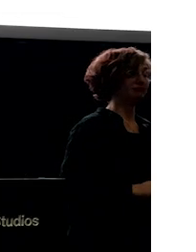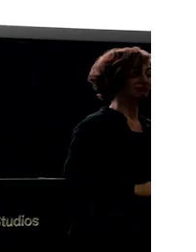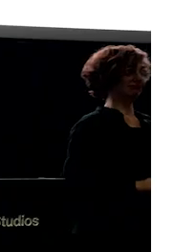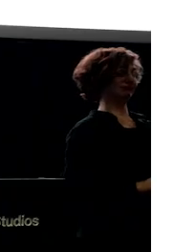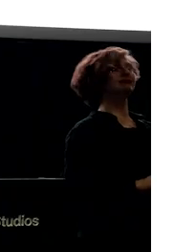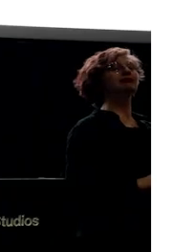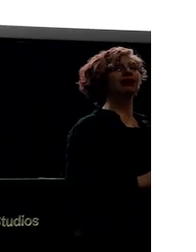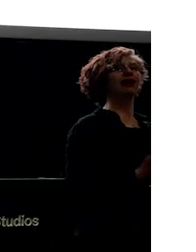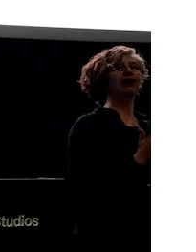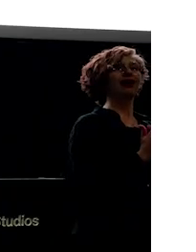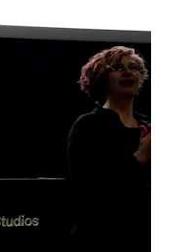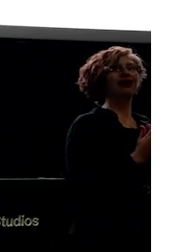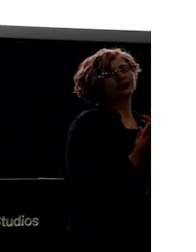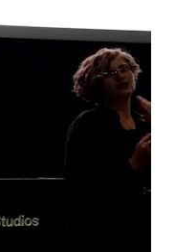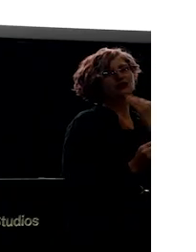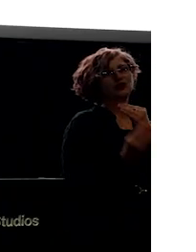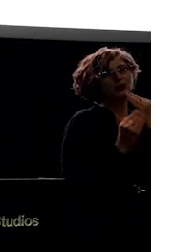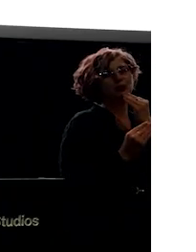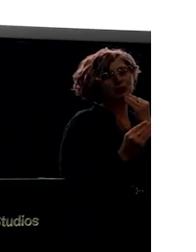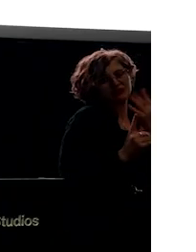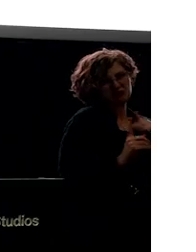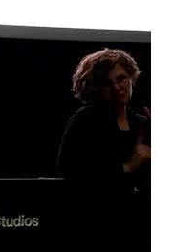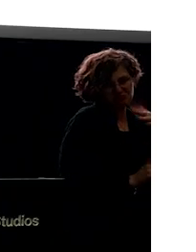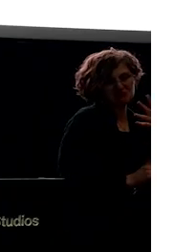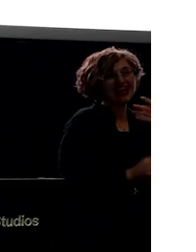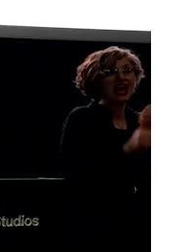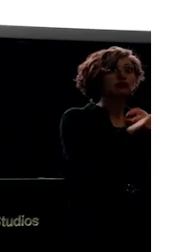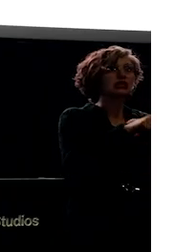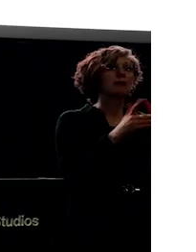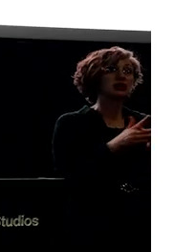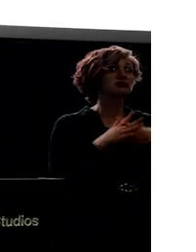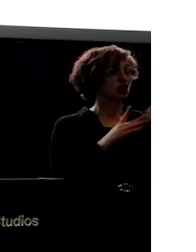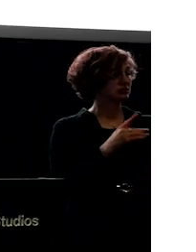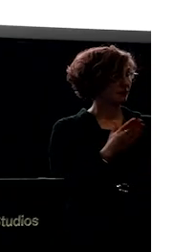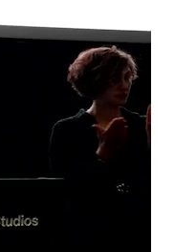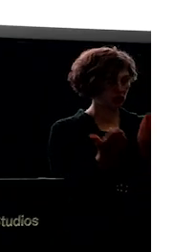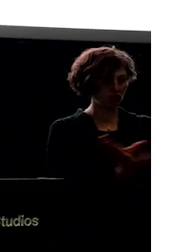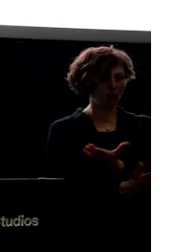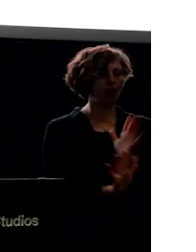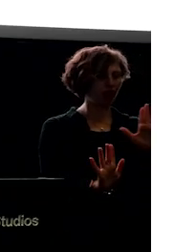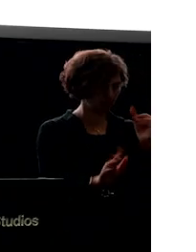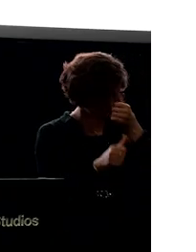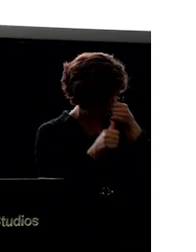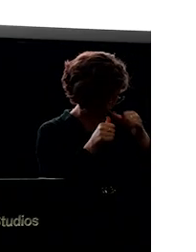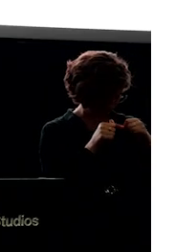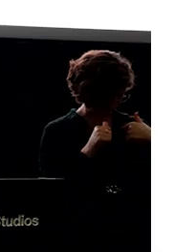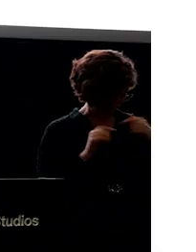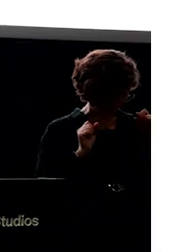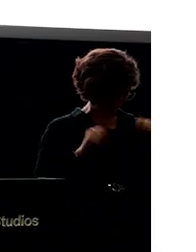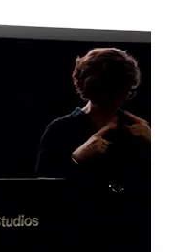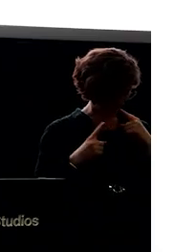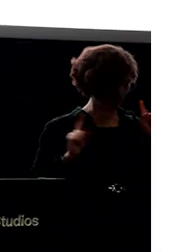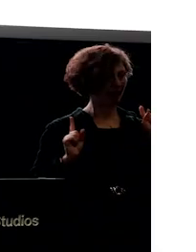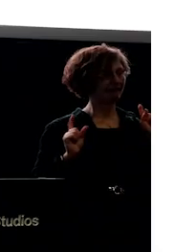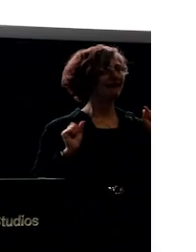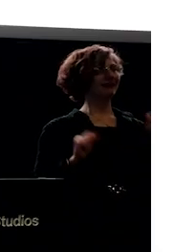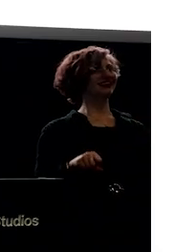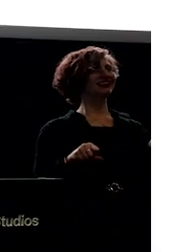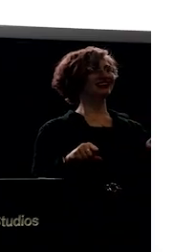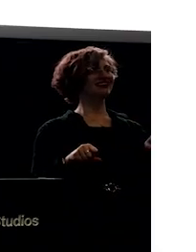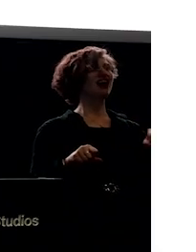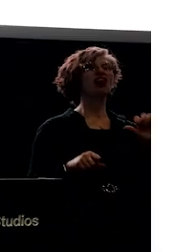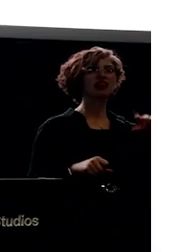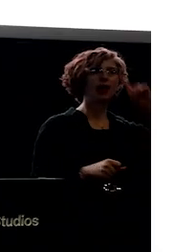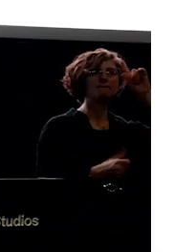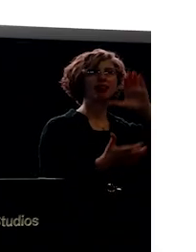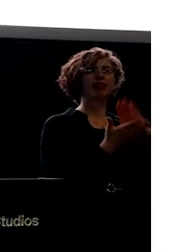into something new, I reminded myself that I can do this, like I have the potential to do this. That belief really